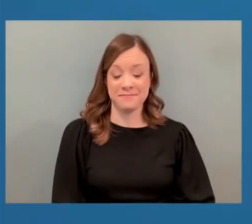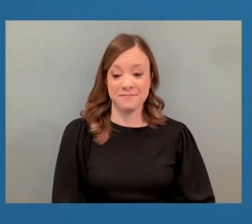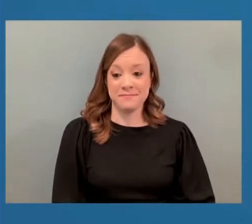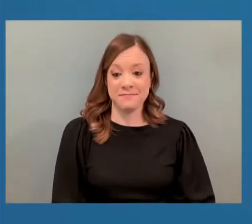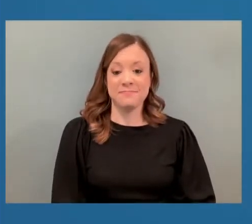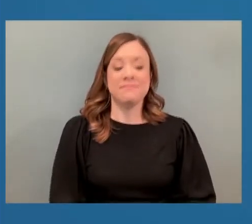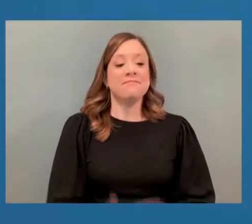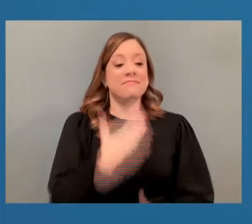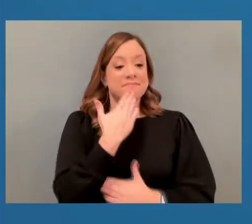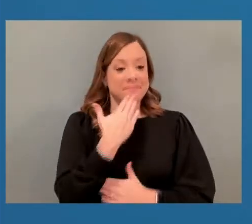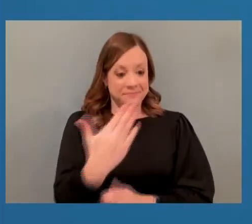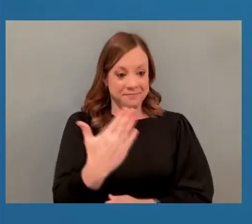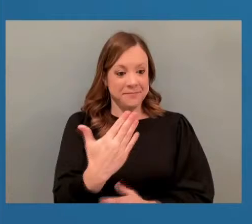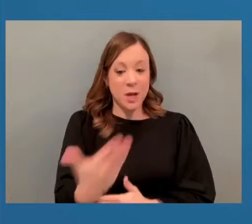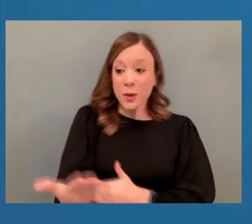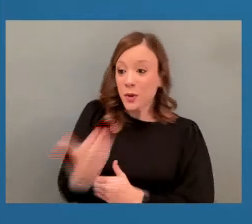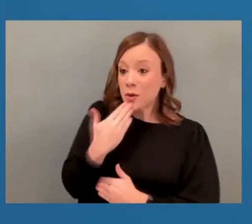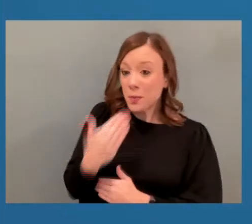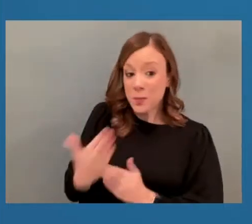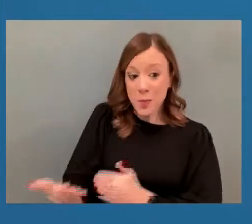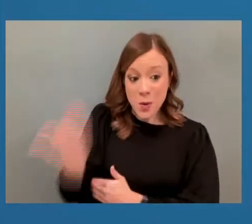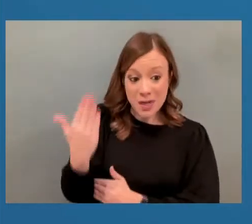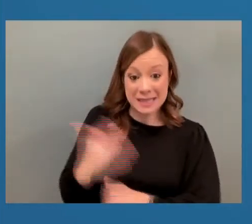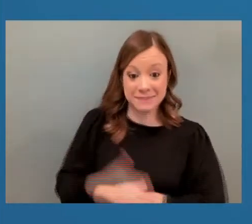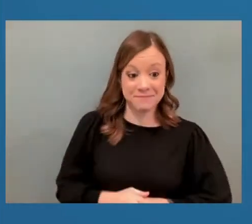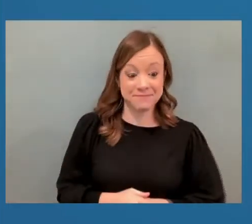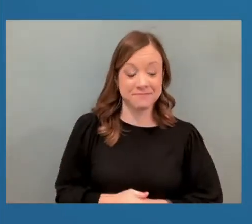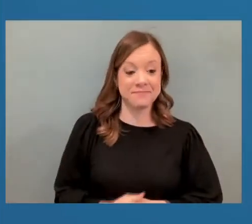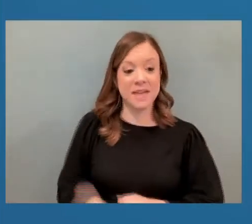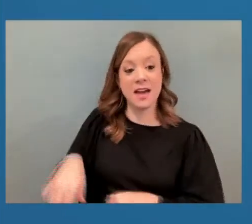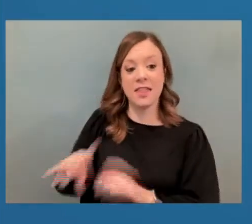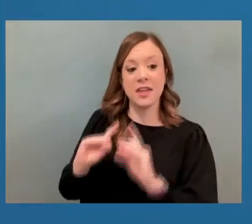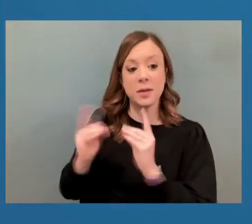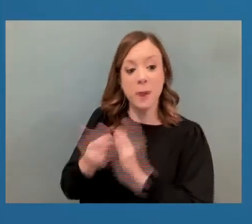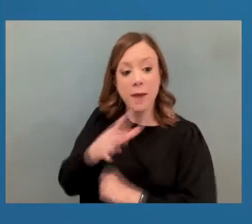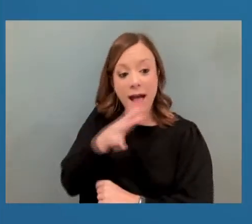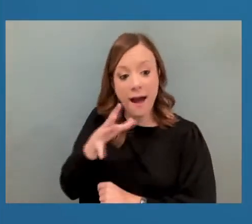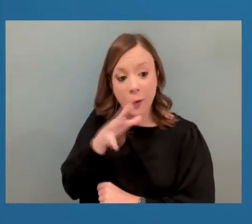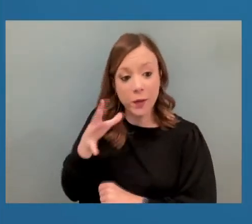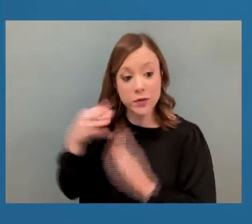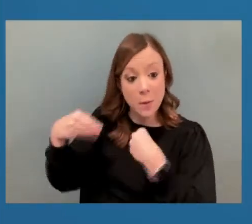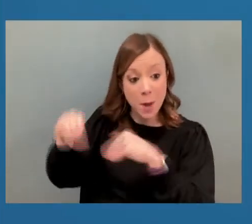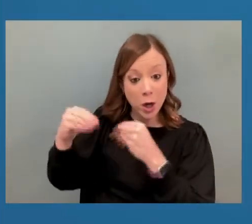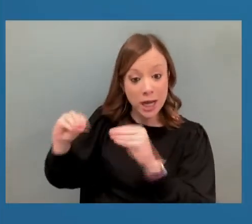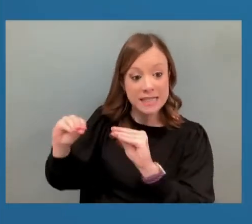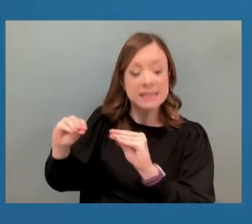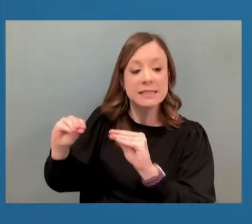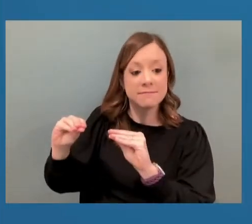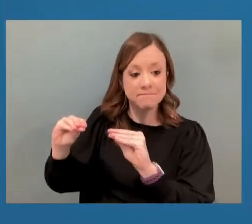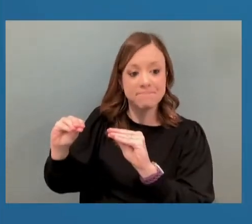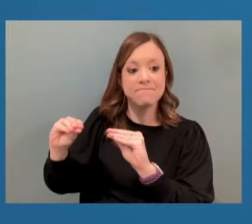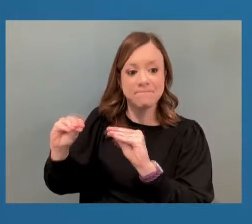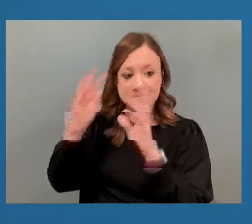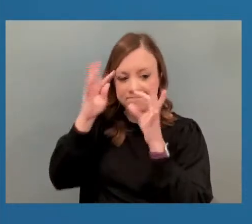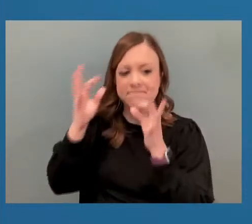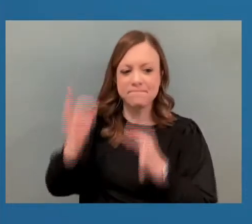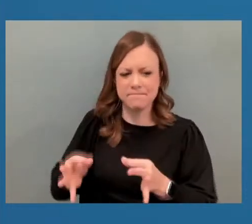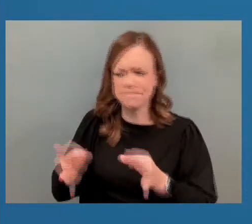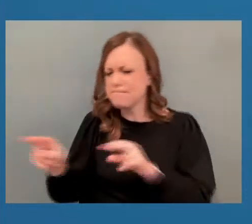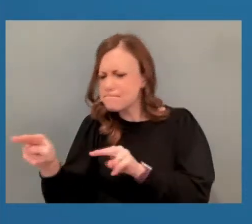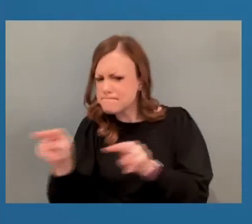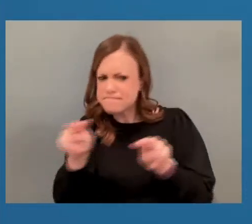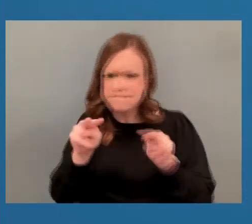Thank you. Good morning. The Department of Agriculture and Markets has been certainly watching